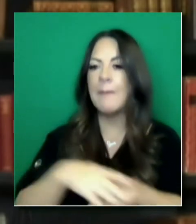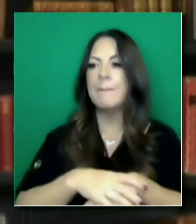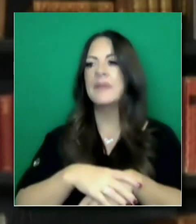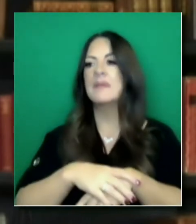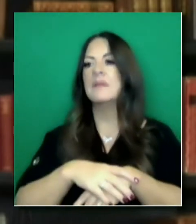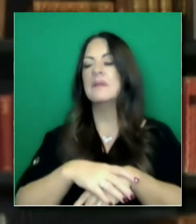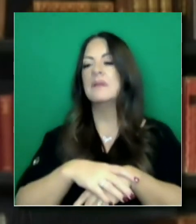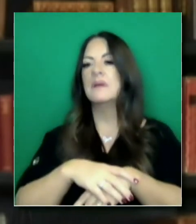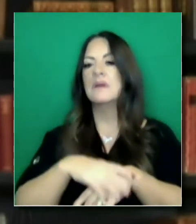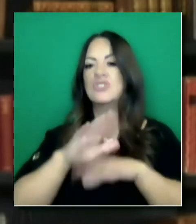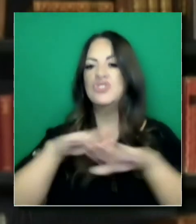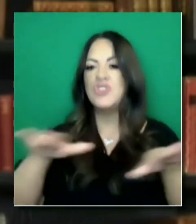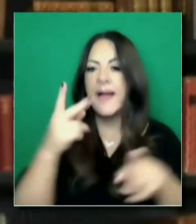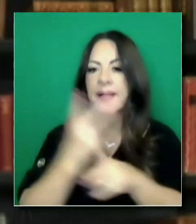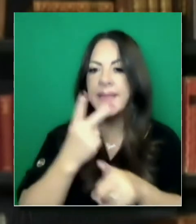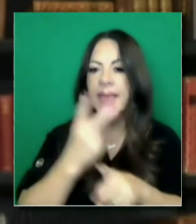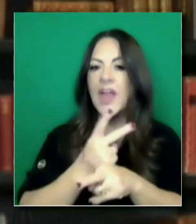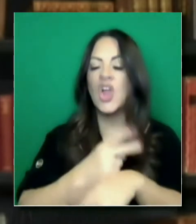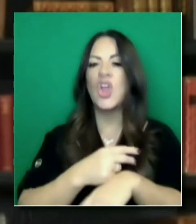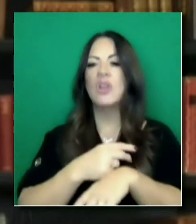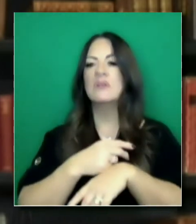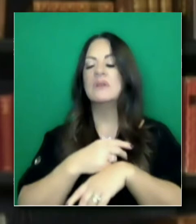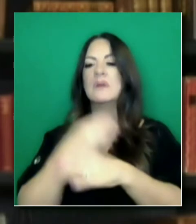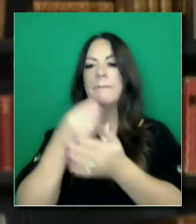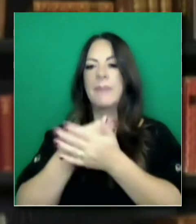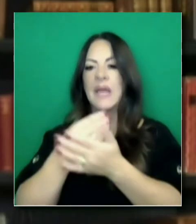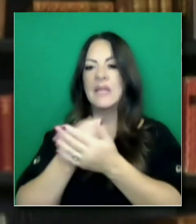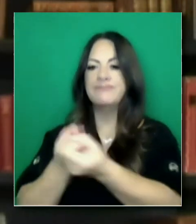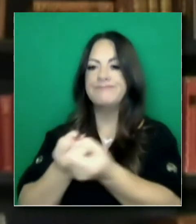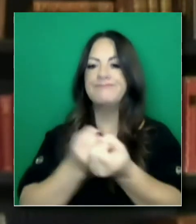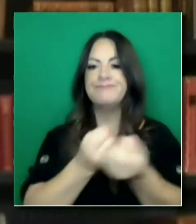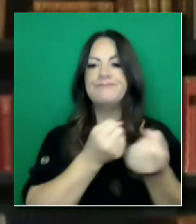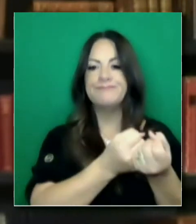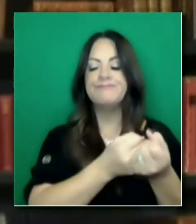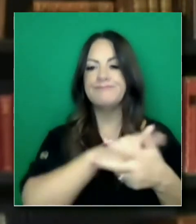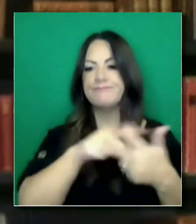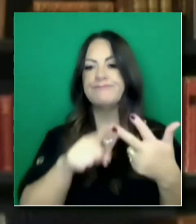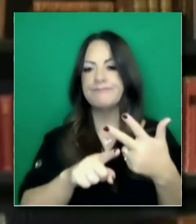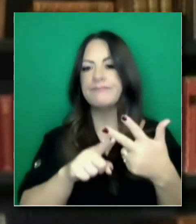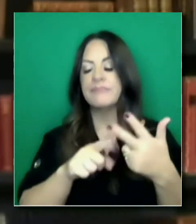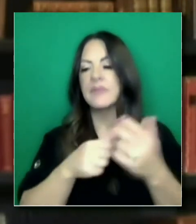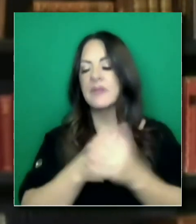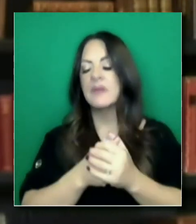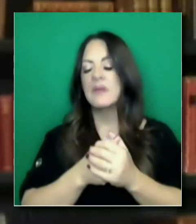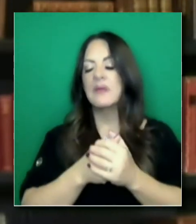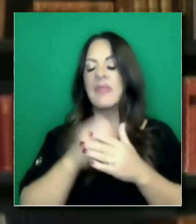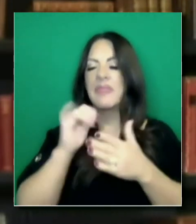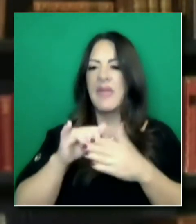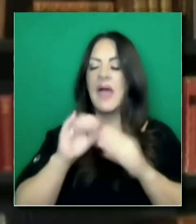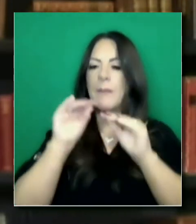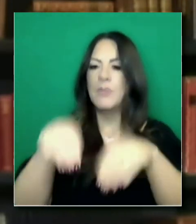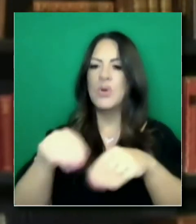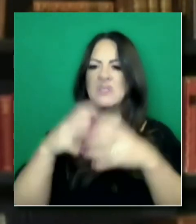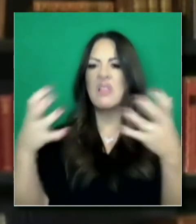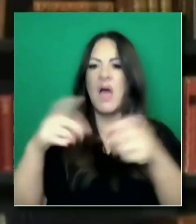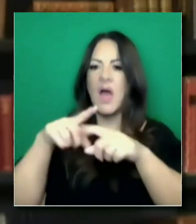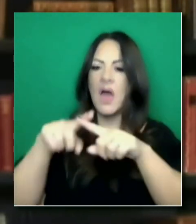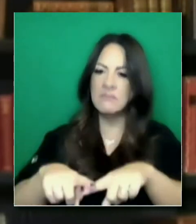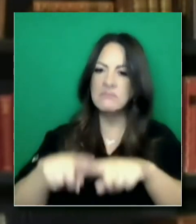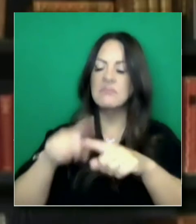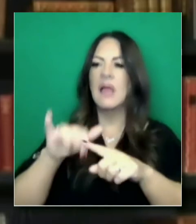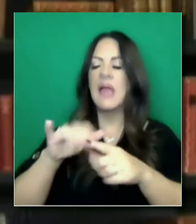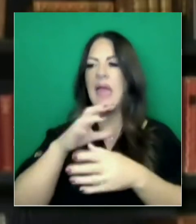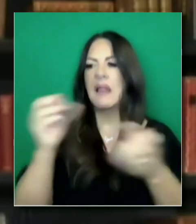fallen as a burden on county budgets, on city budgets, and obviously on state budgets. And by the way, that also includes rental